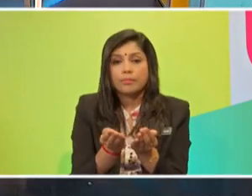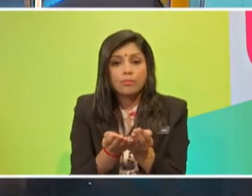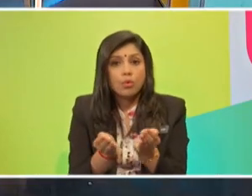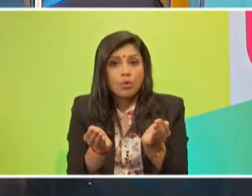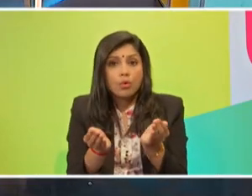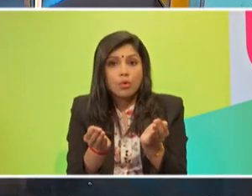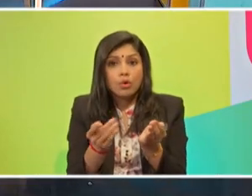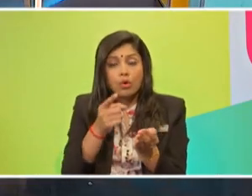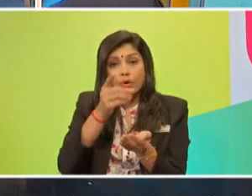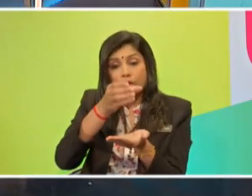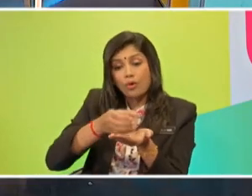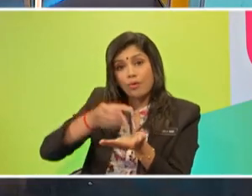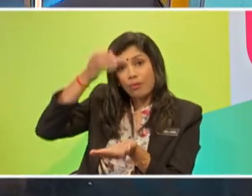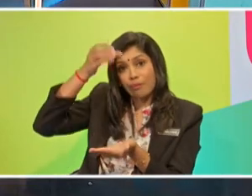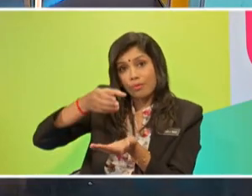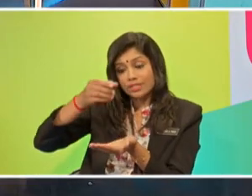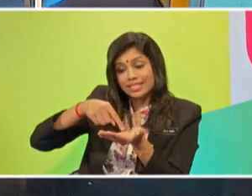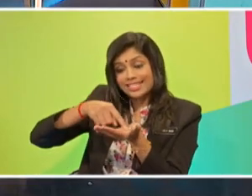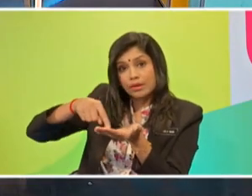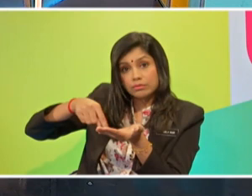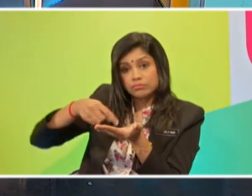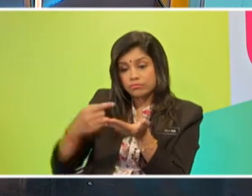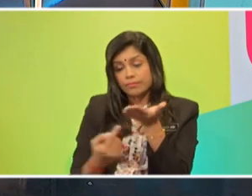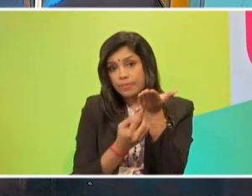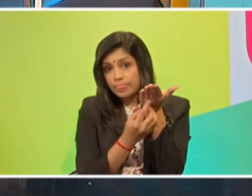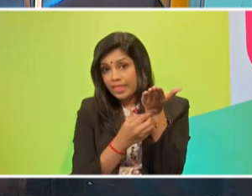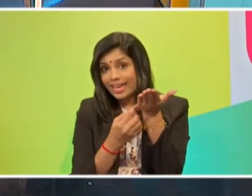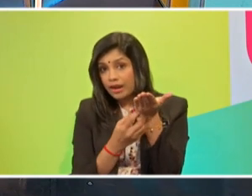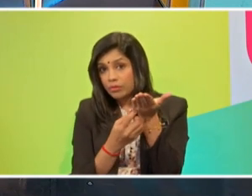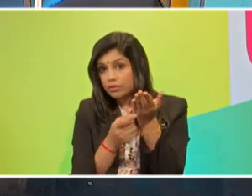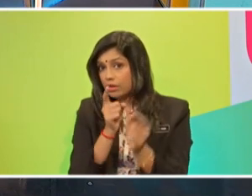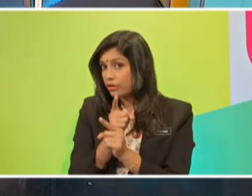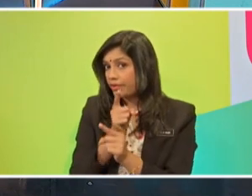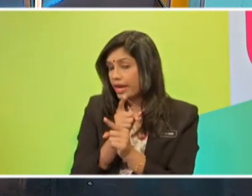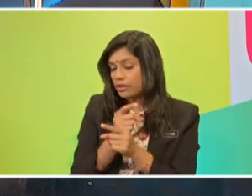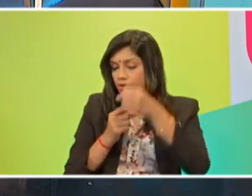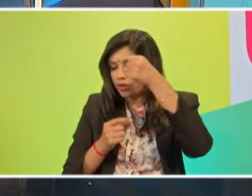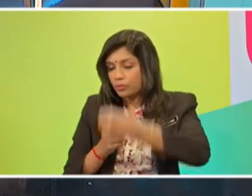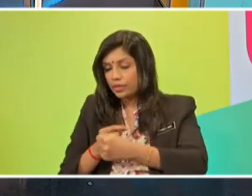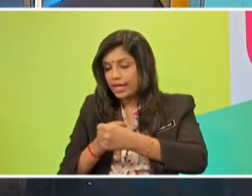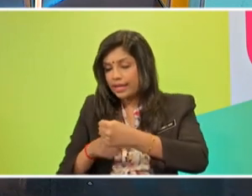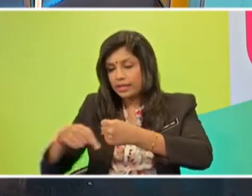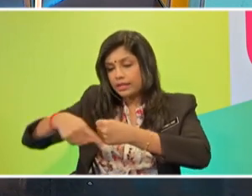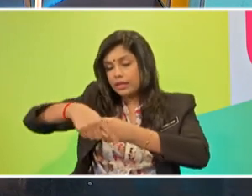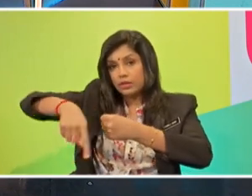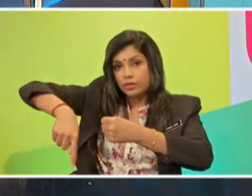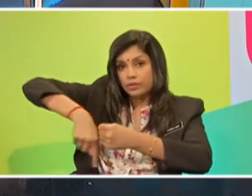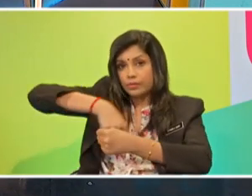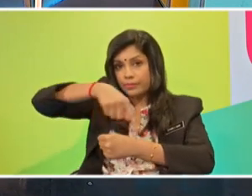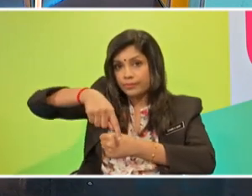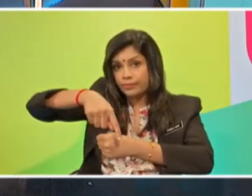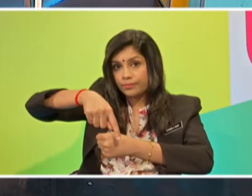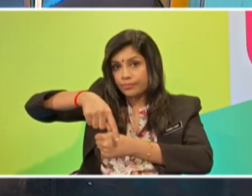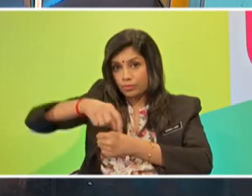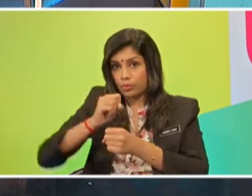anything mm-hmm. that is round. So today we are going to use this cut to put on our paper. All right. And let's take your